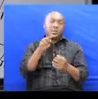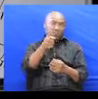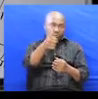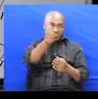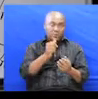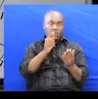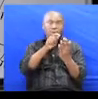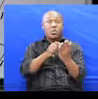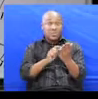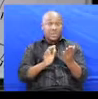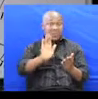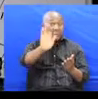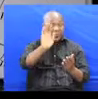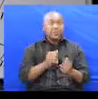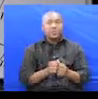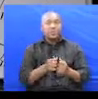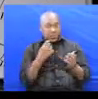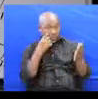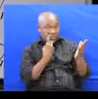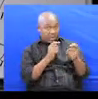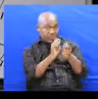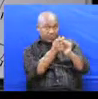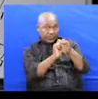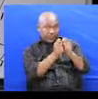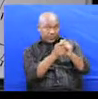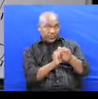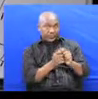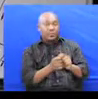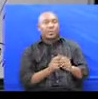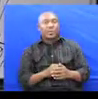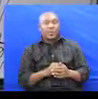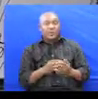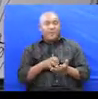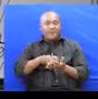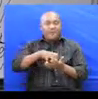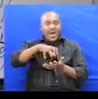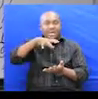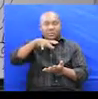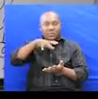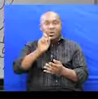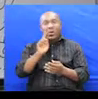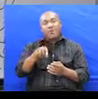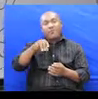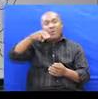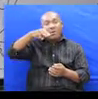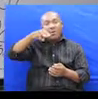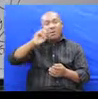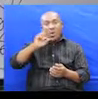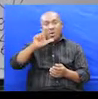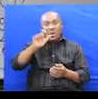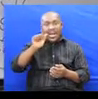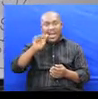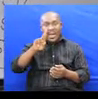you can use your calculator and try to compute the value of molarity. You can use your calculator, try to compute